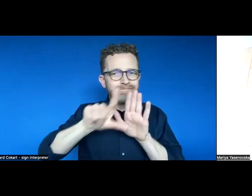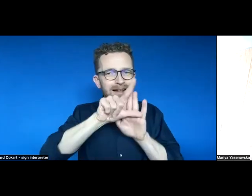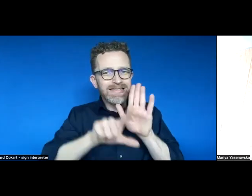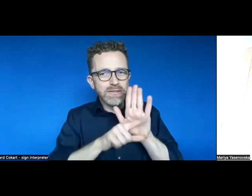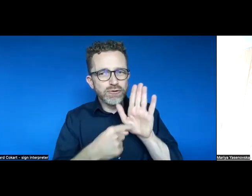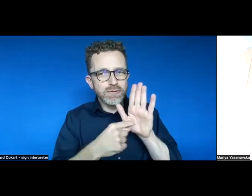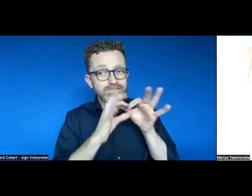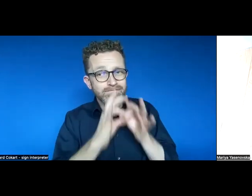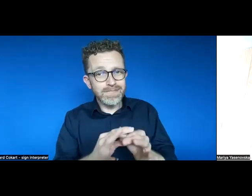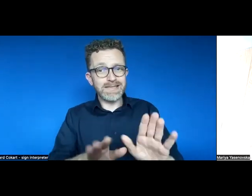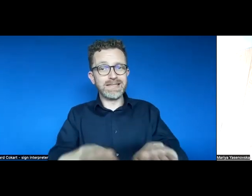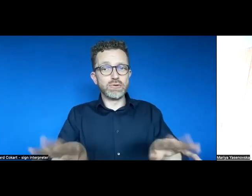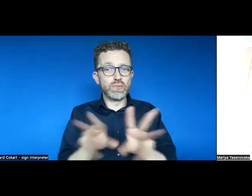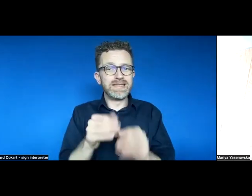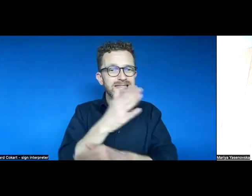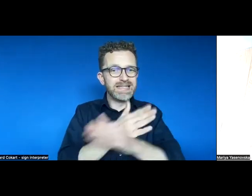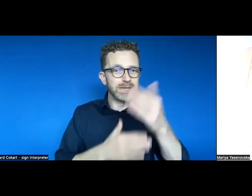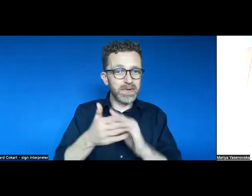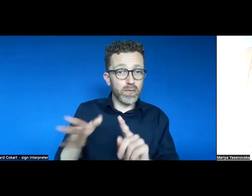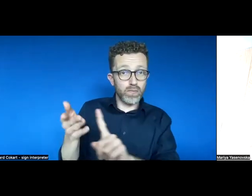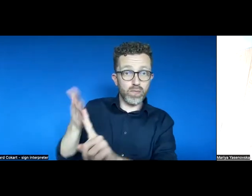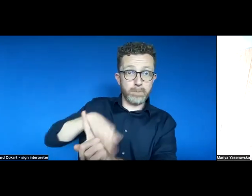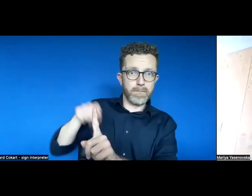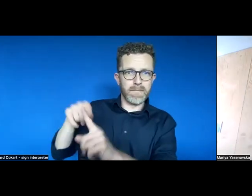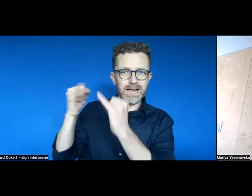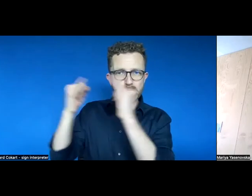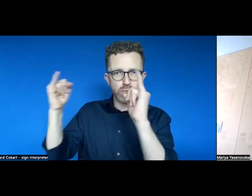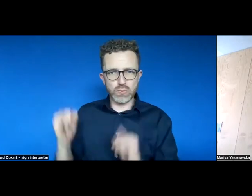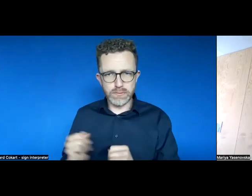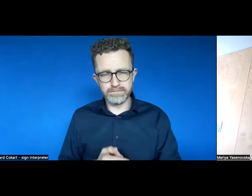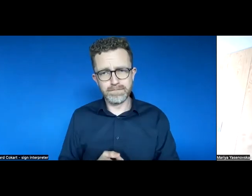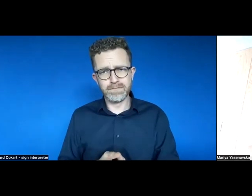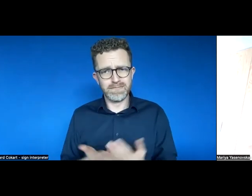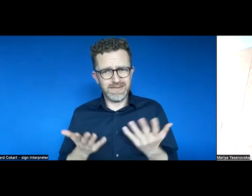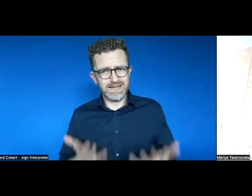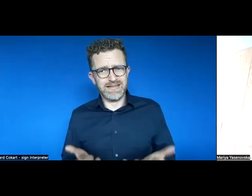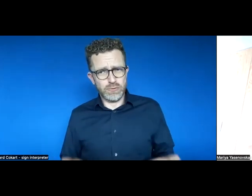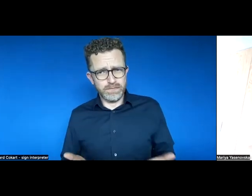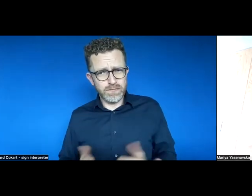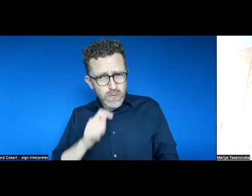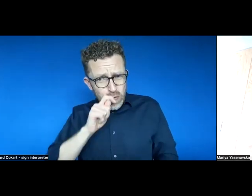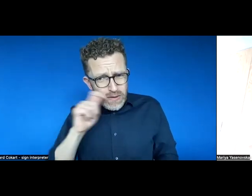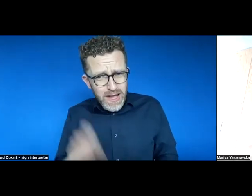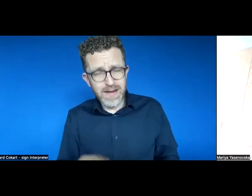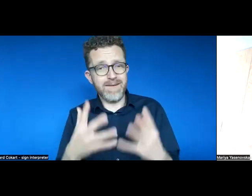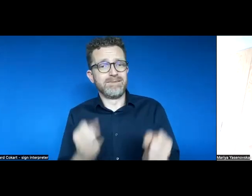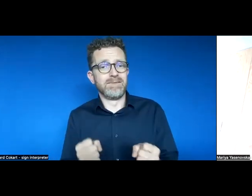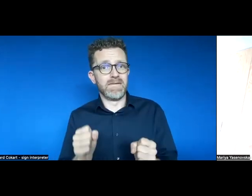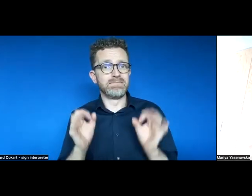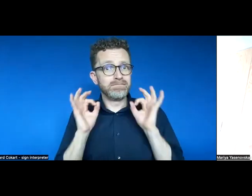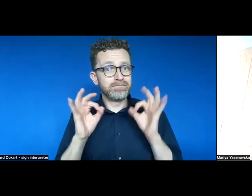Ukraine has some special law according to the evacuation, and